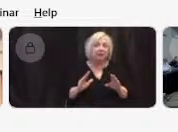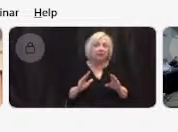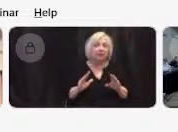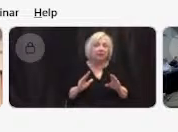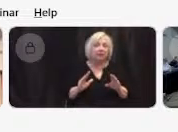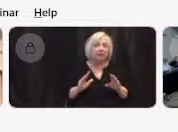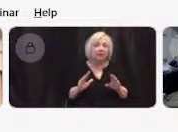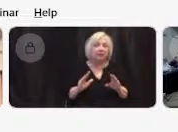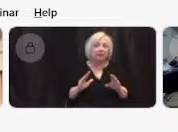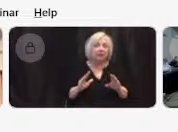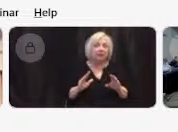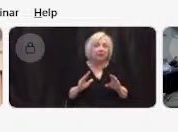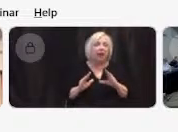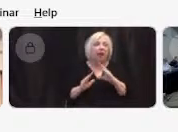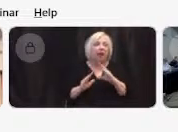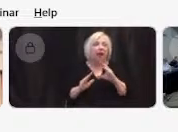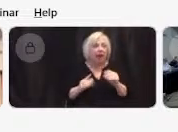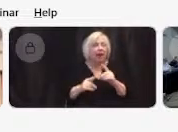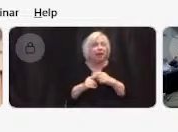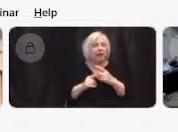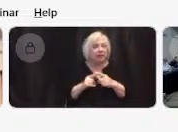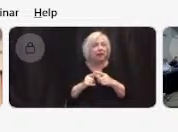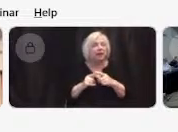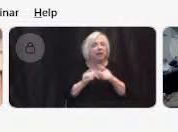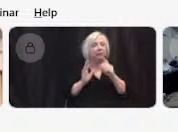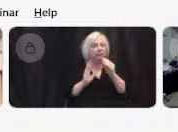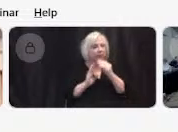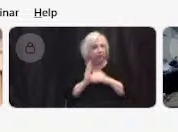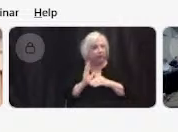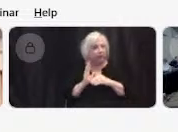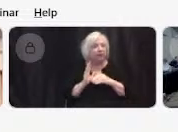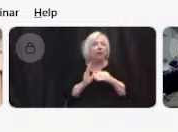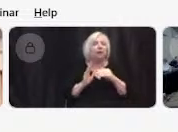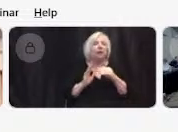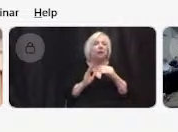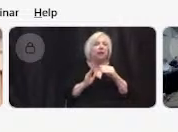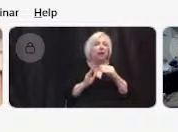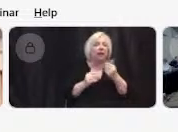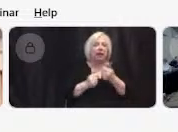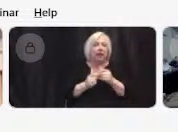complete any applications that were needed to make the conversion for our business proposal.